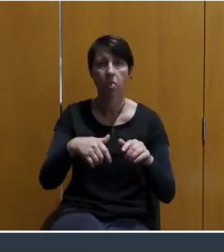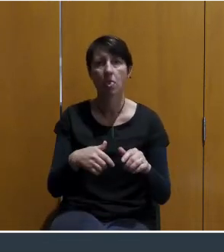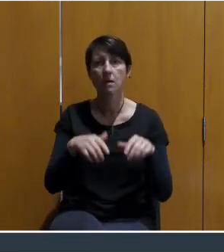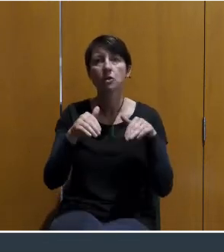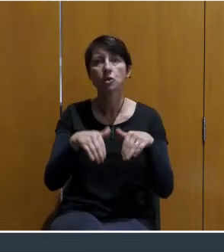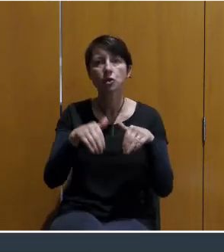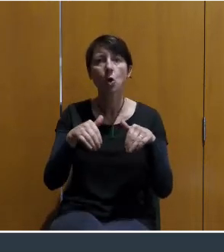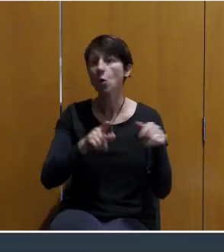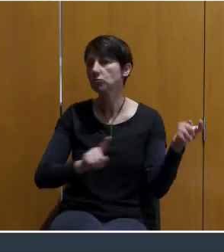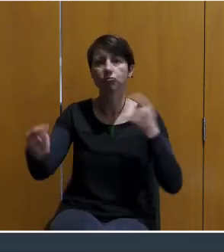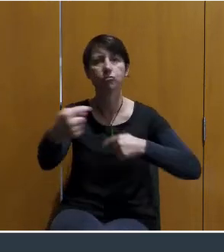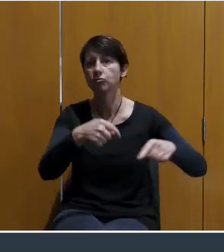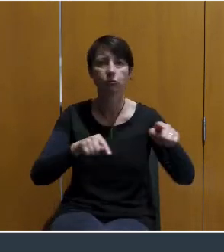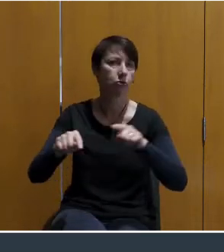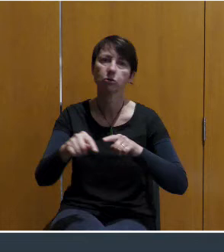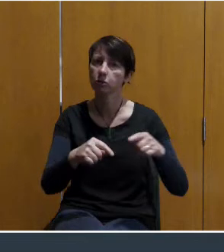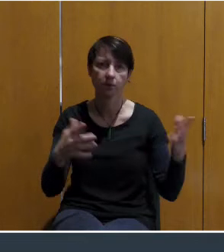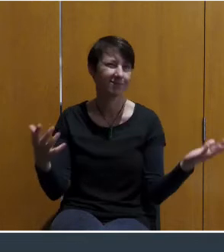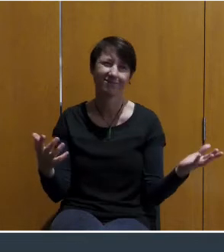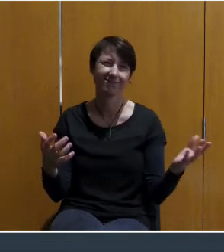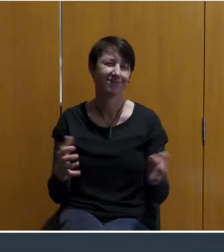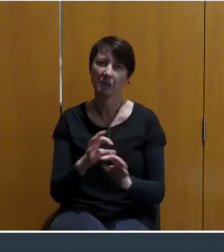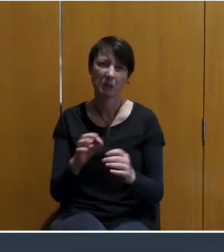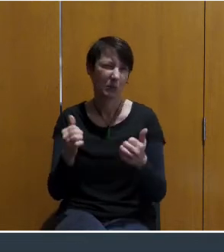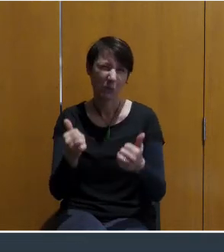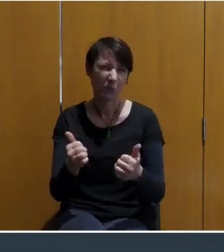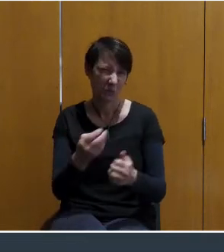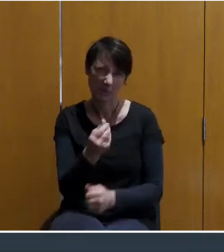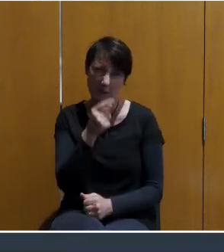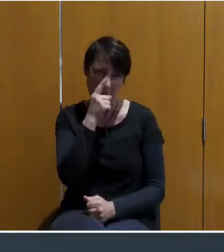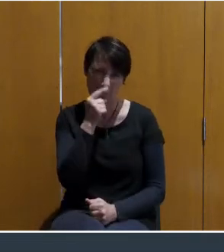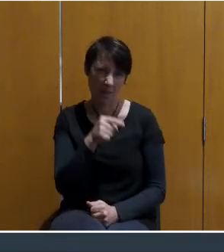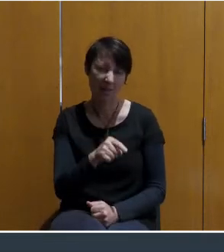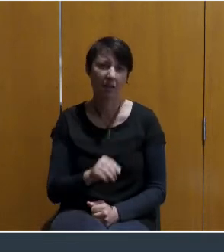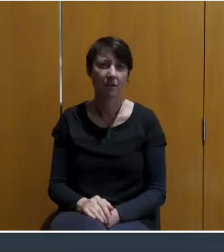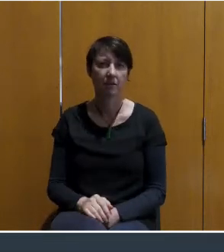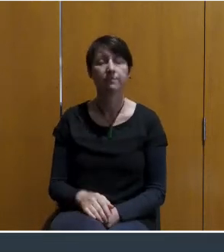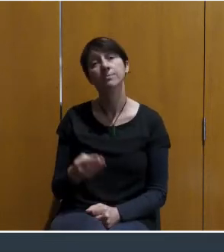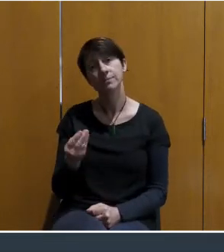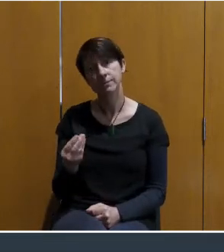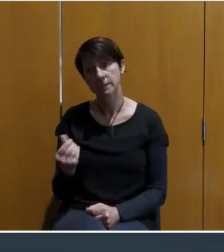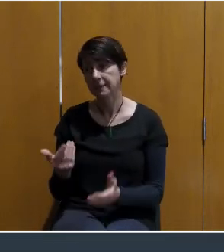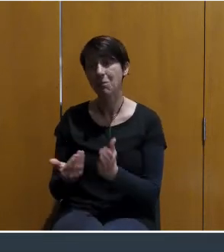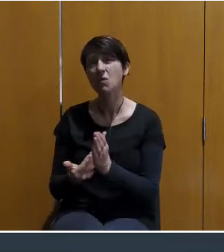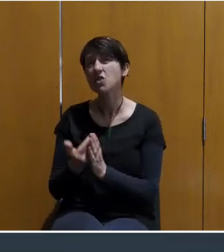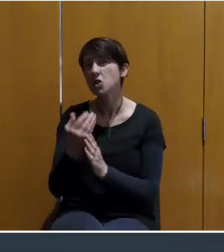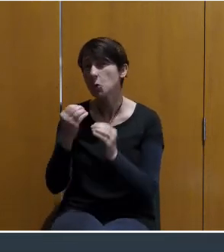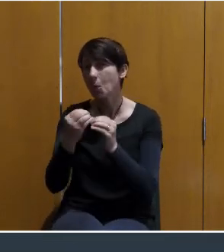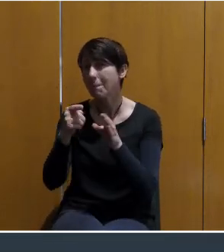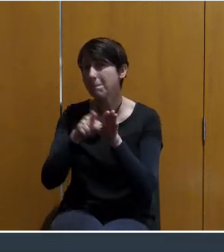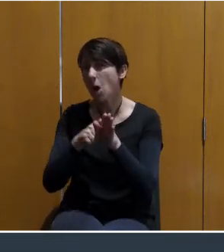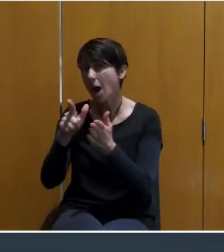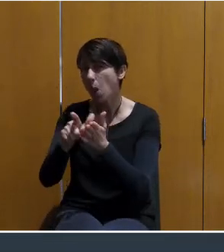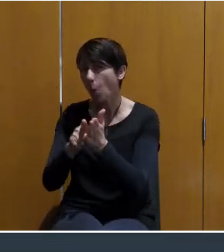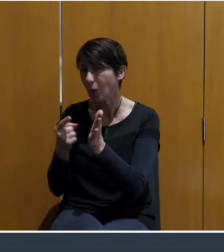ball and enjoy some peace and quiet. Some of the newly proposed dog bylaws appear to me